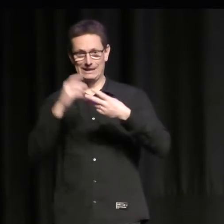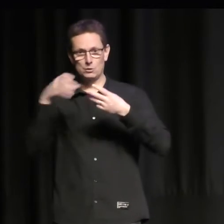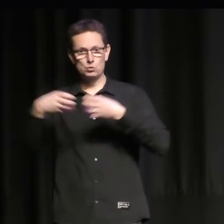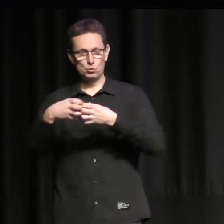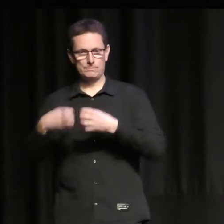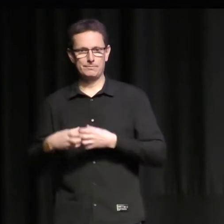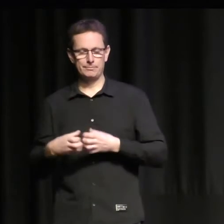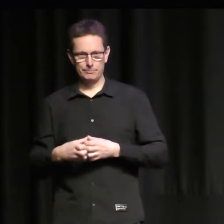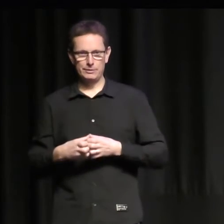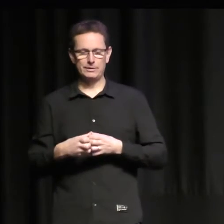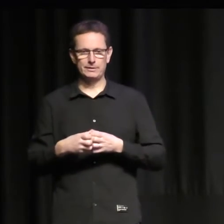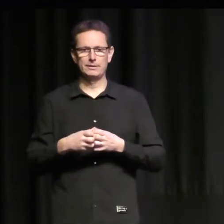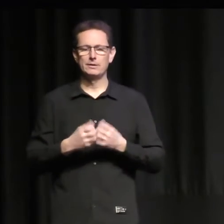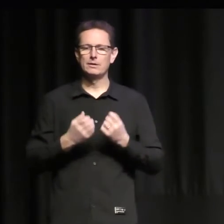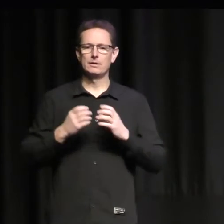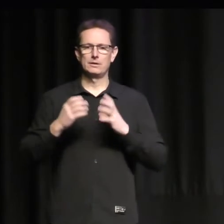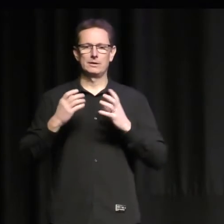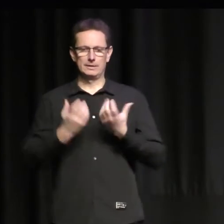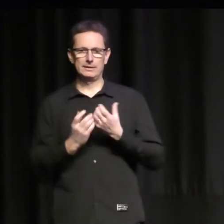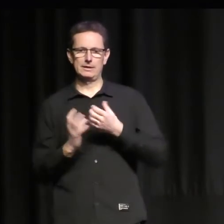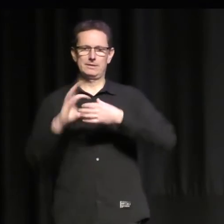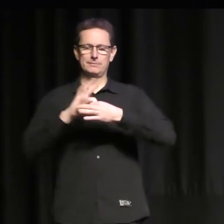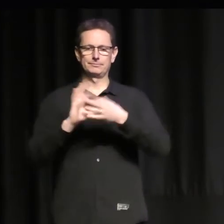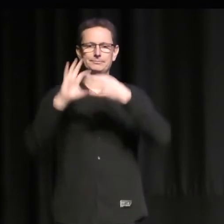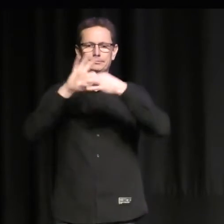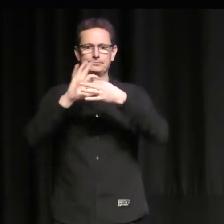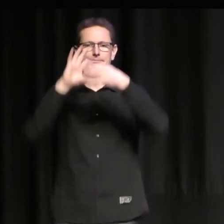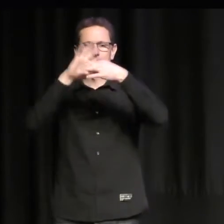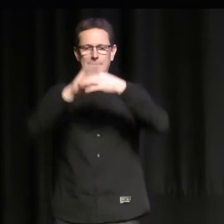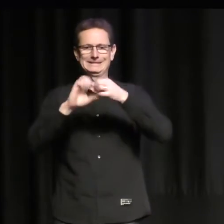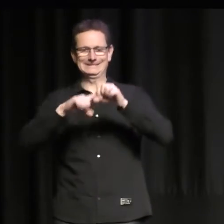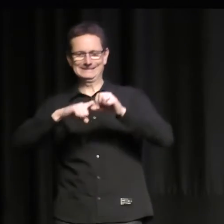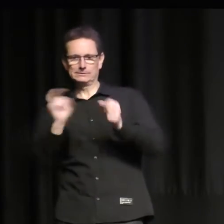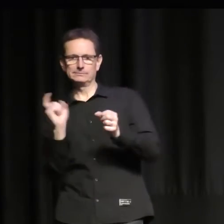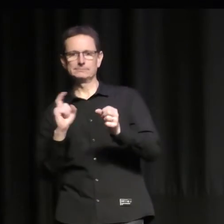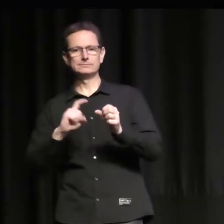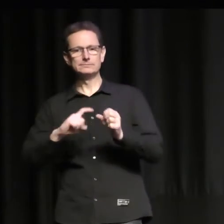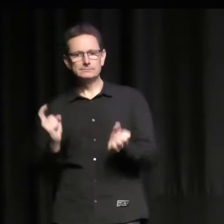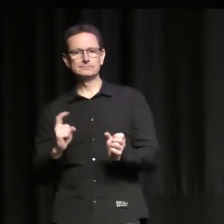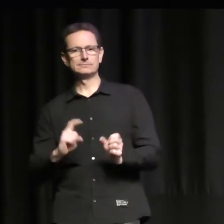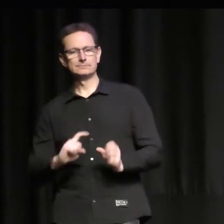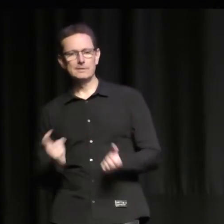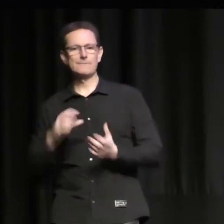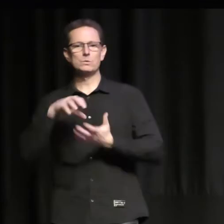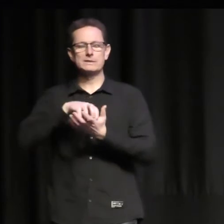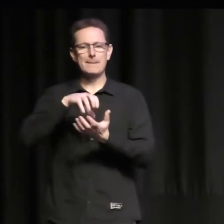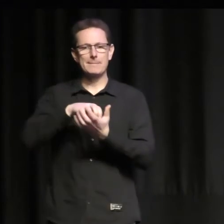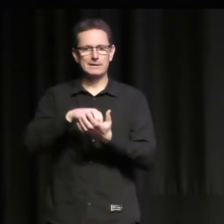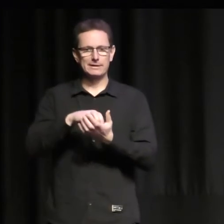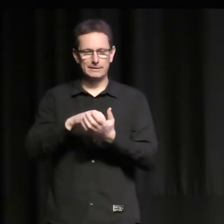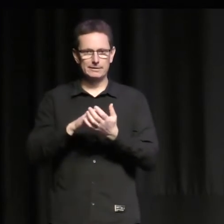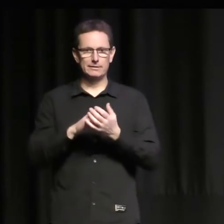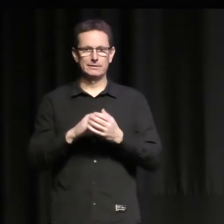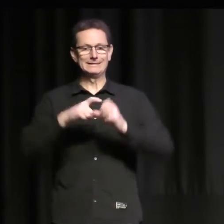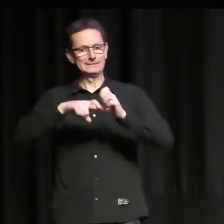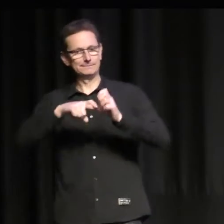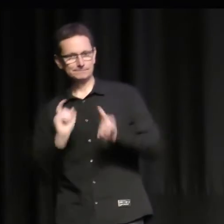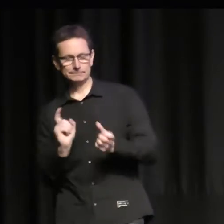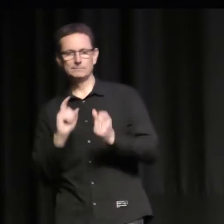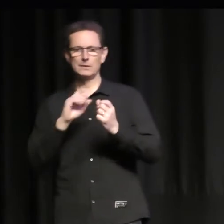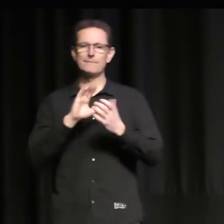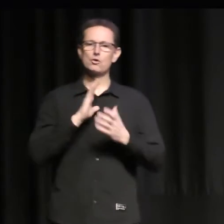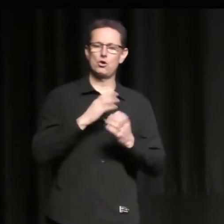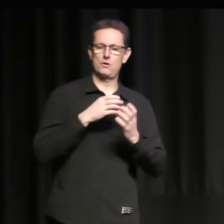are increasingly detached from society, detached from having values of